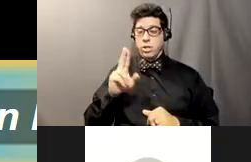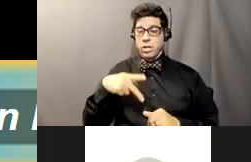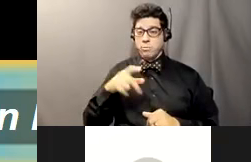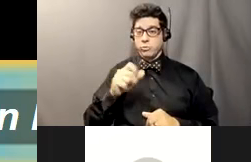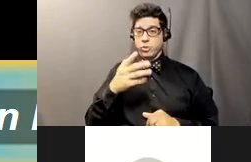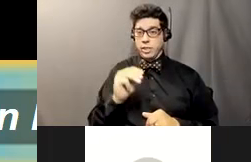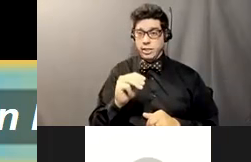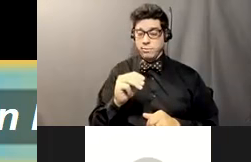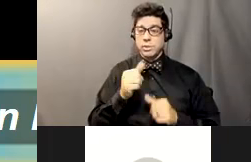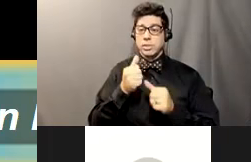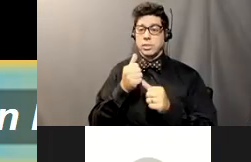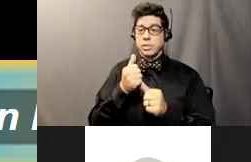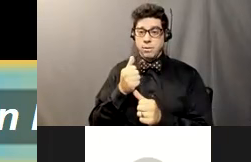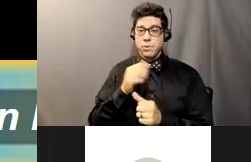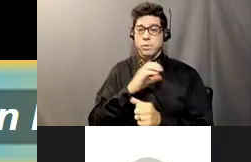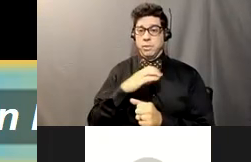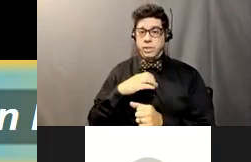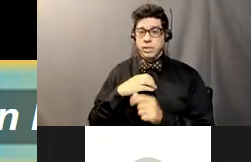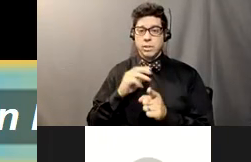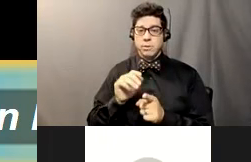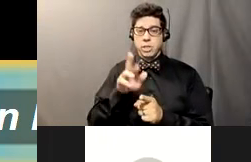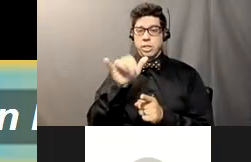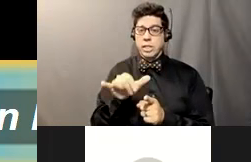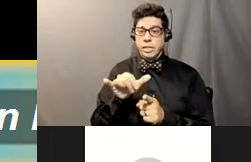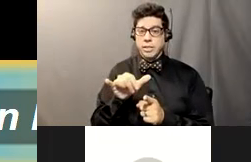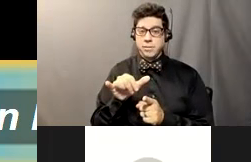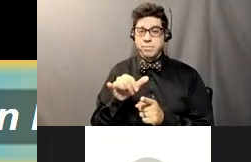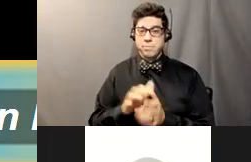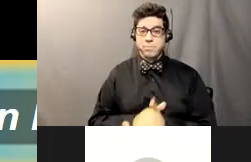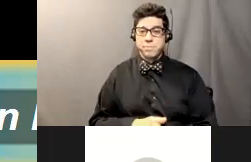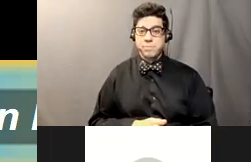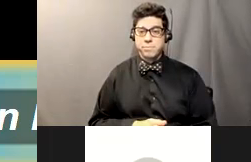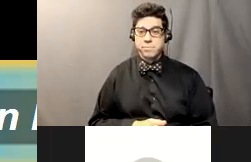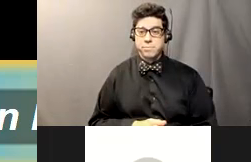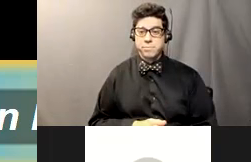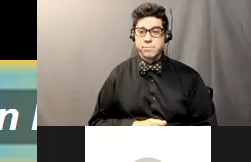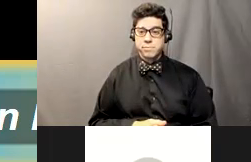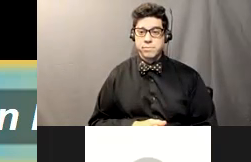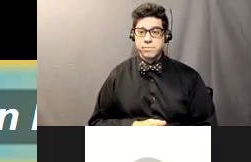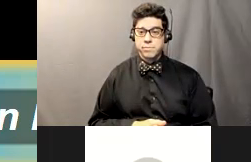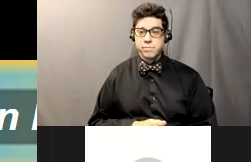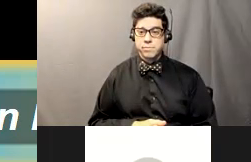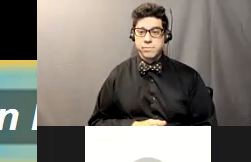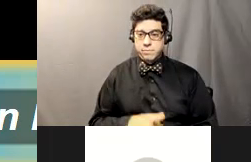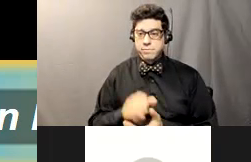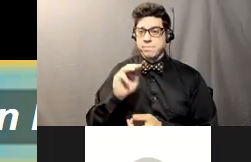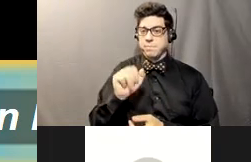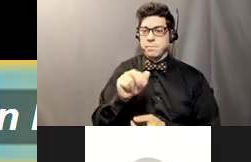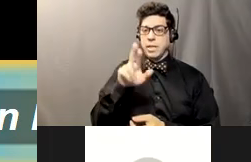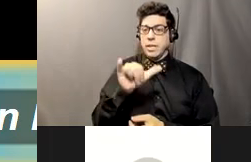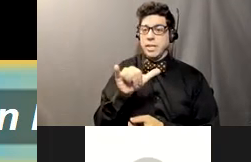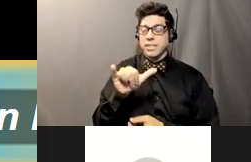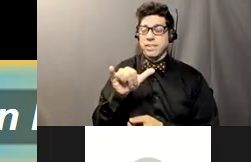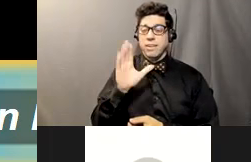subcommittee. So Mary Orshore, who will be sharing with us today. There we go. This is Mary. I